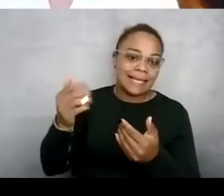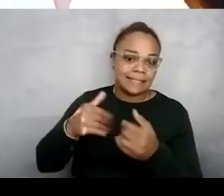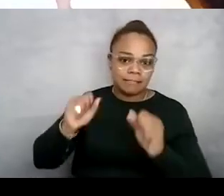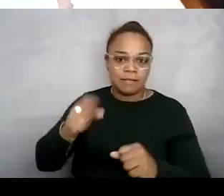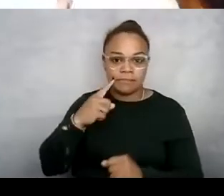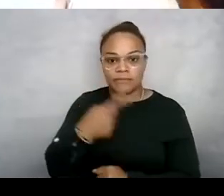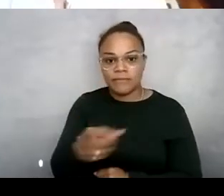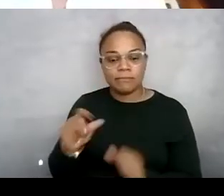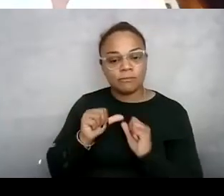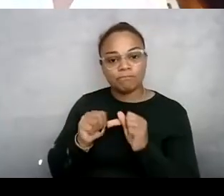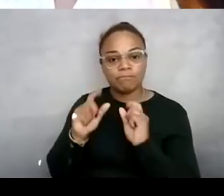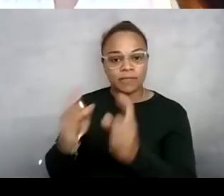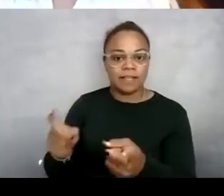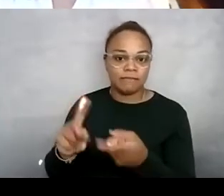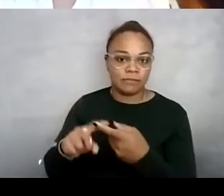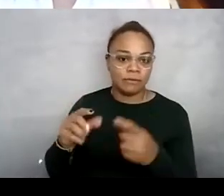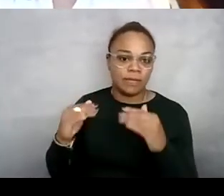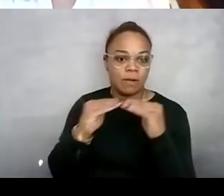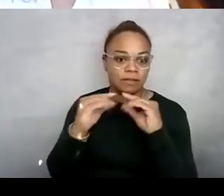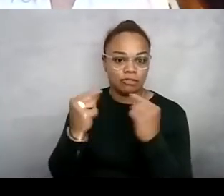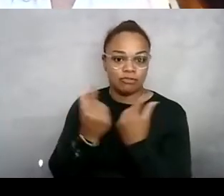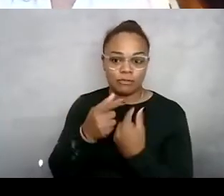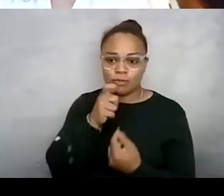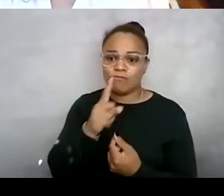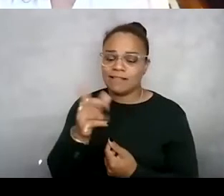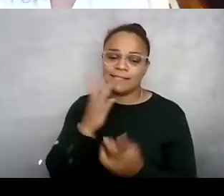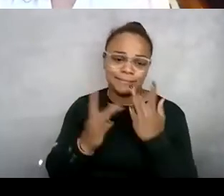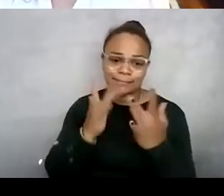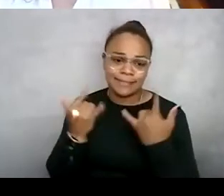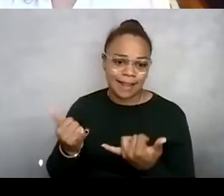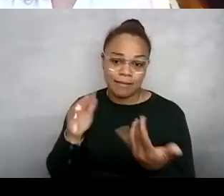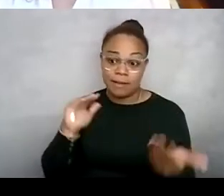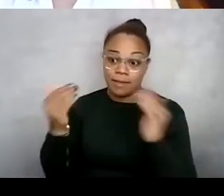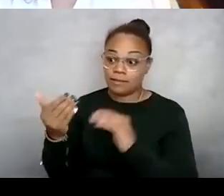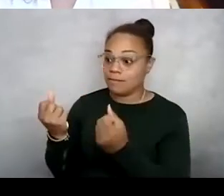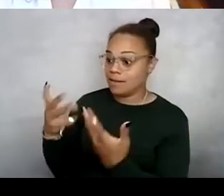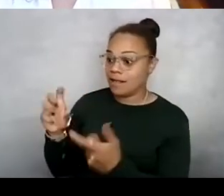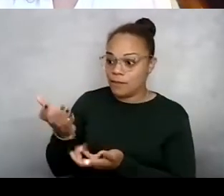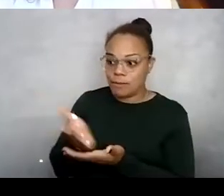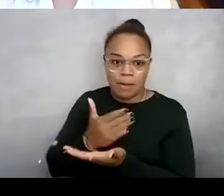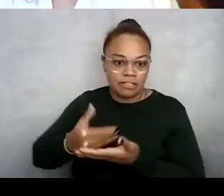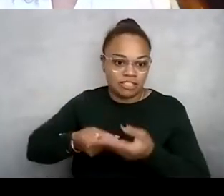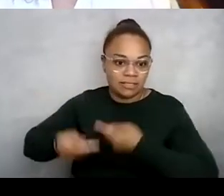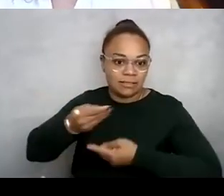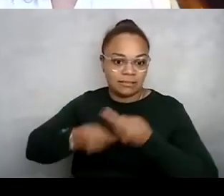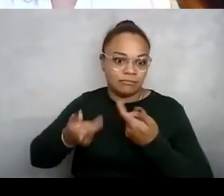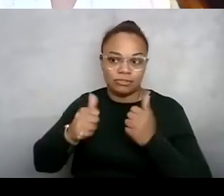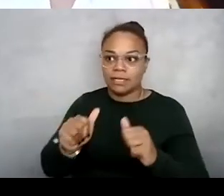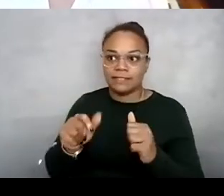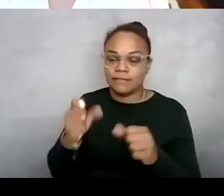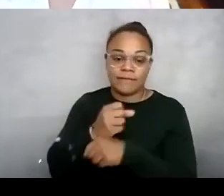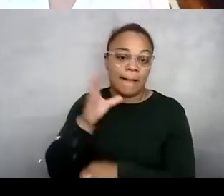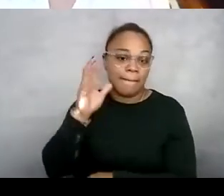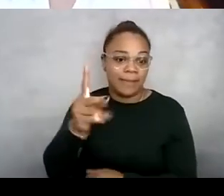groups that are, you know, rubbing two pennies together compared to a lot of the other budgets that are out there to try and really fight back against